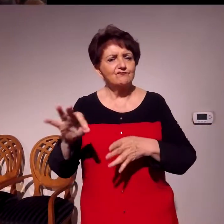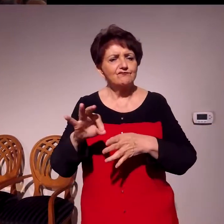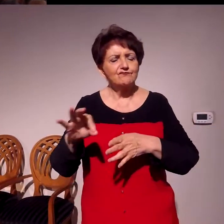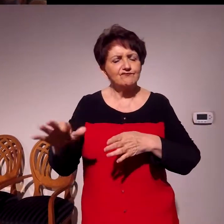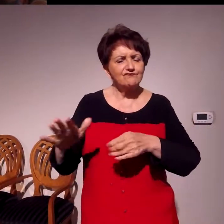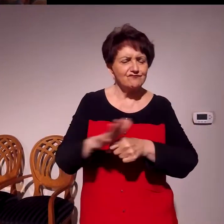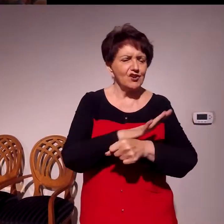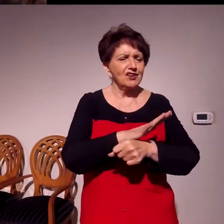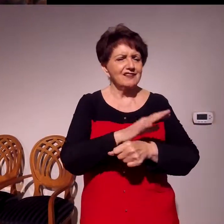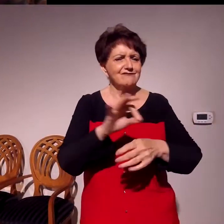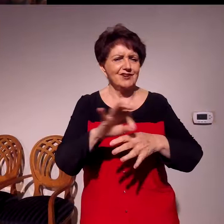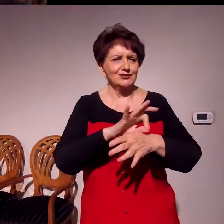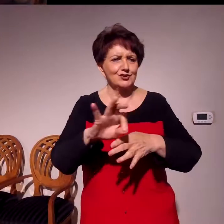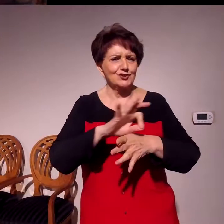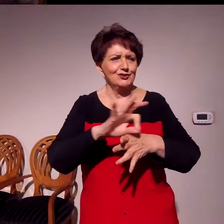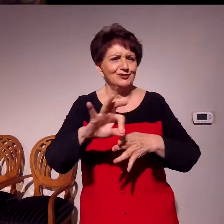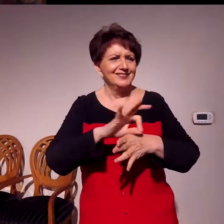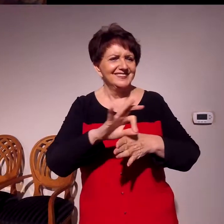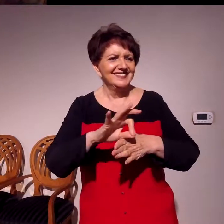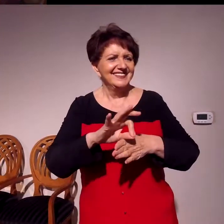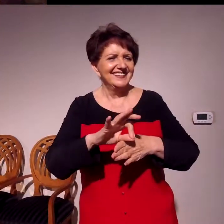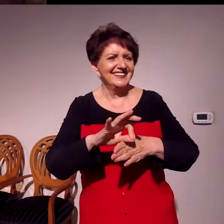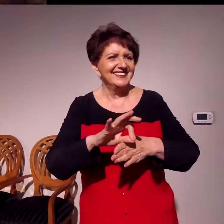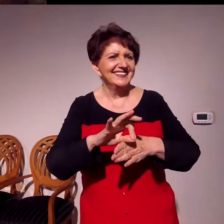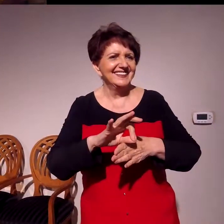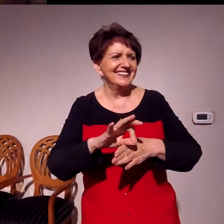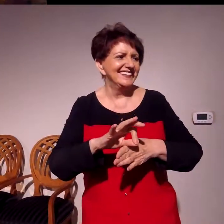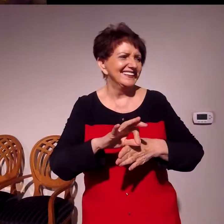fully functional. I want that.